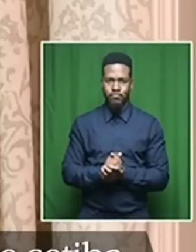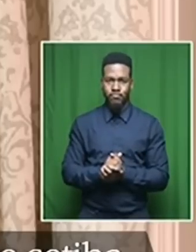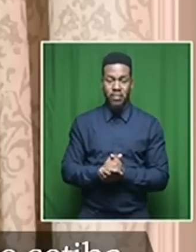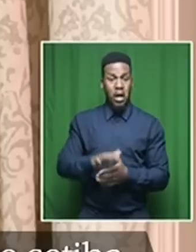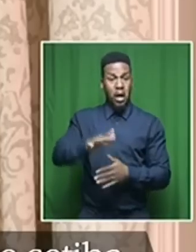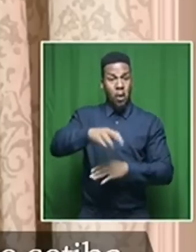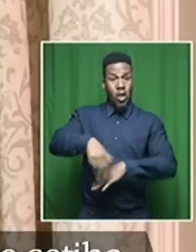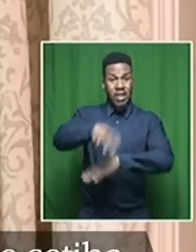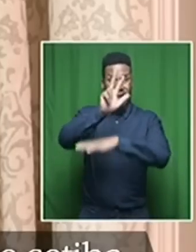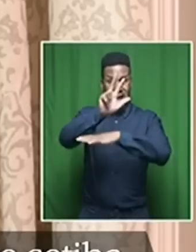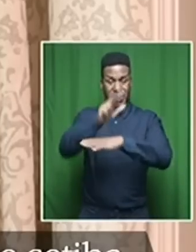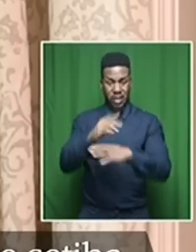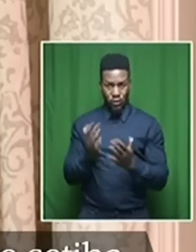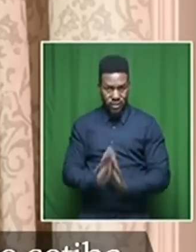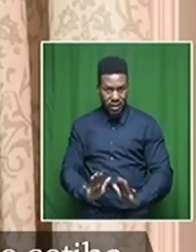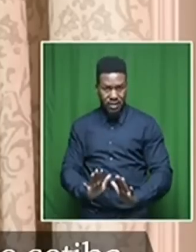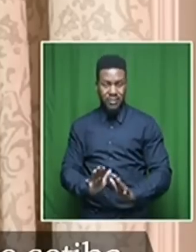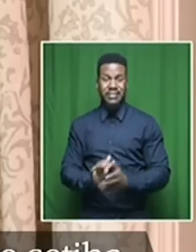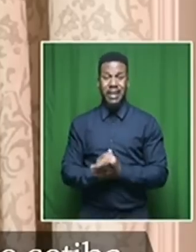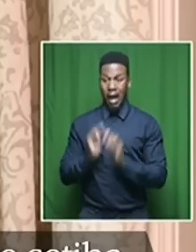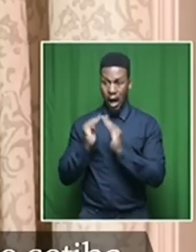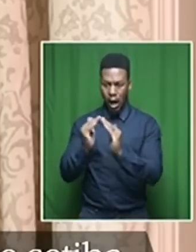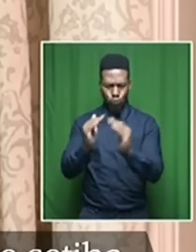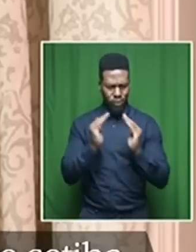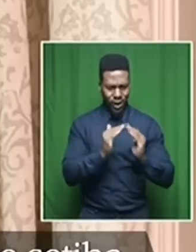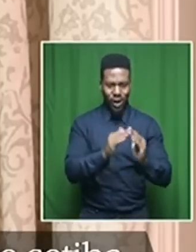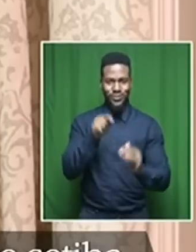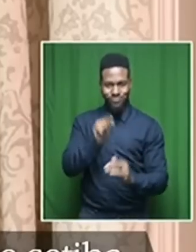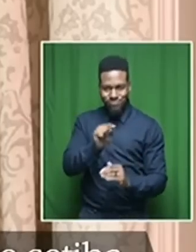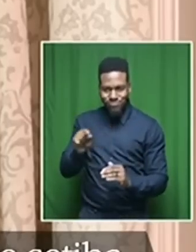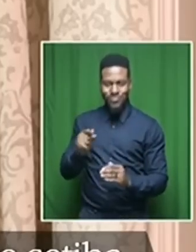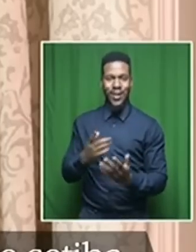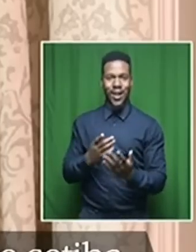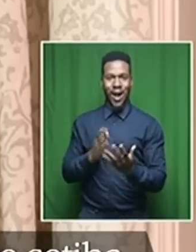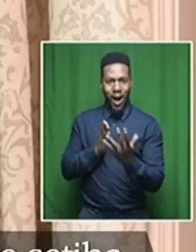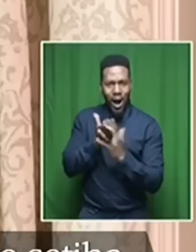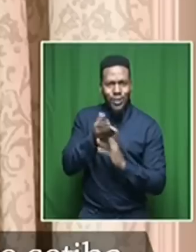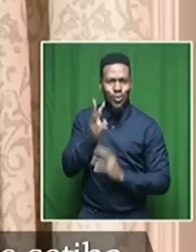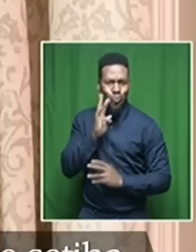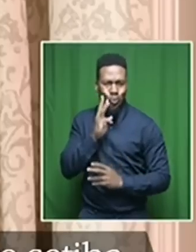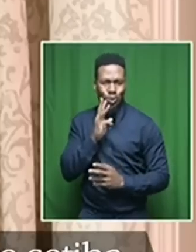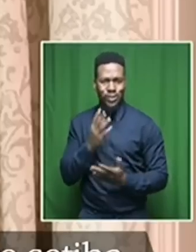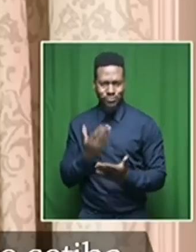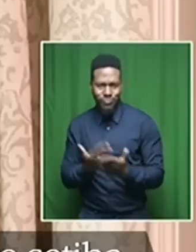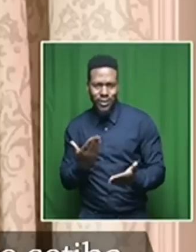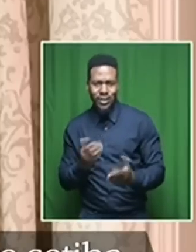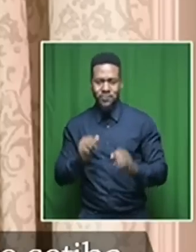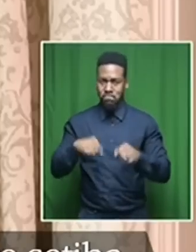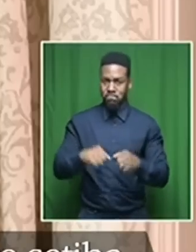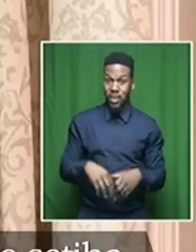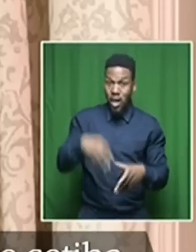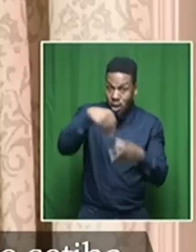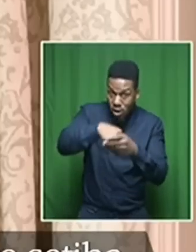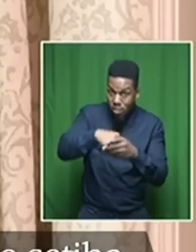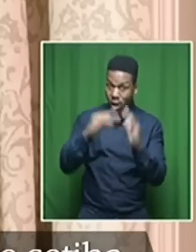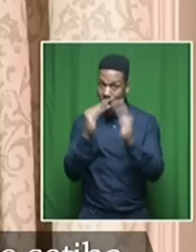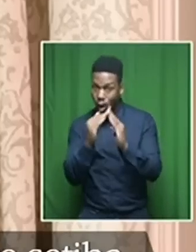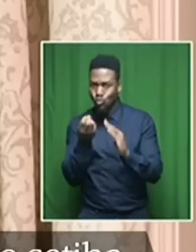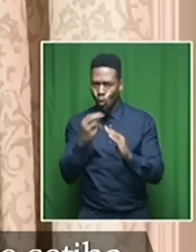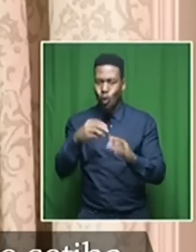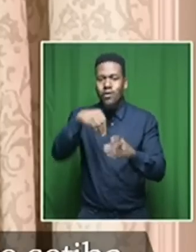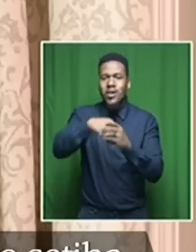of 10 households have access to water, either inside their dwellings or in their